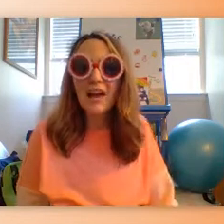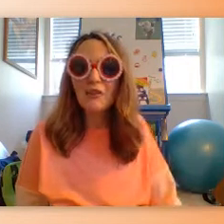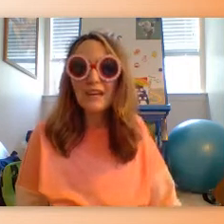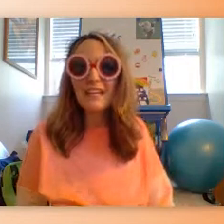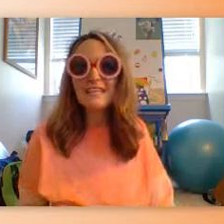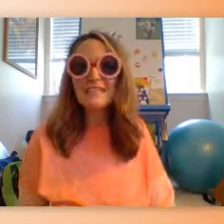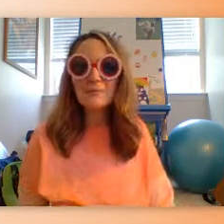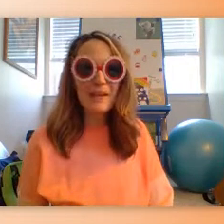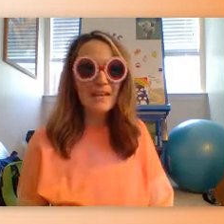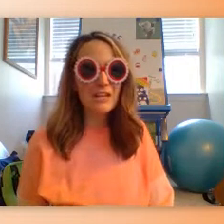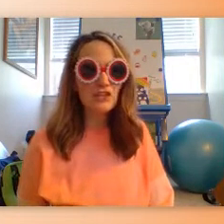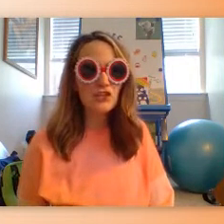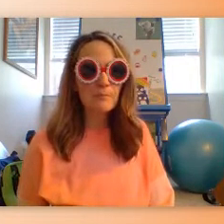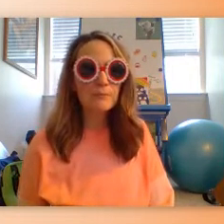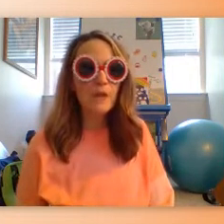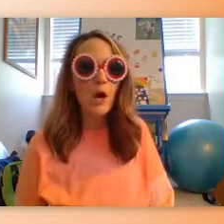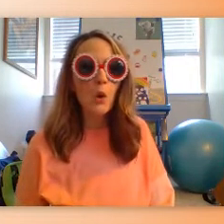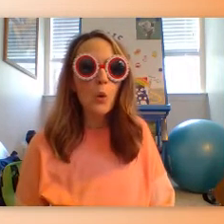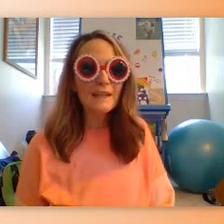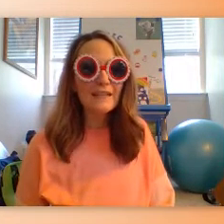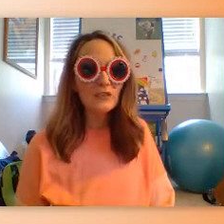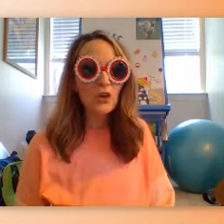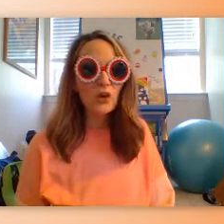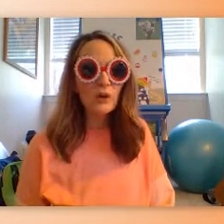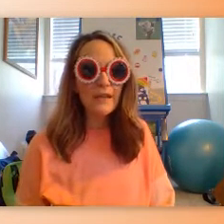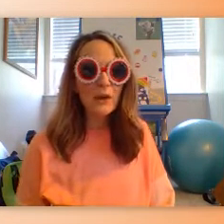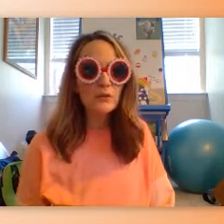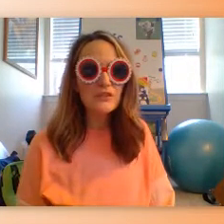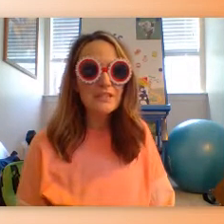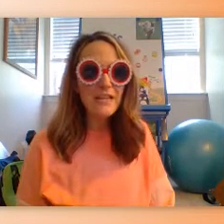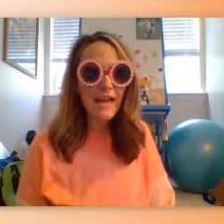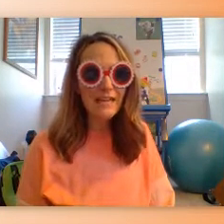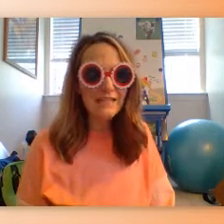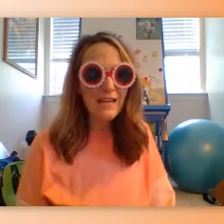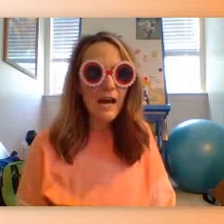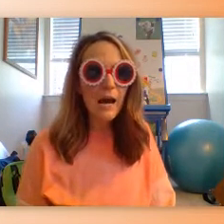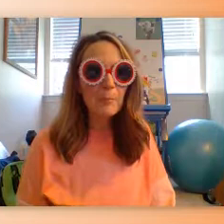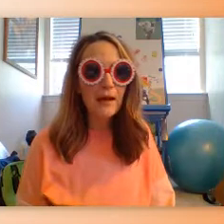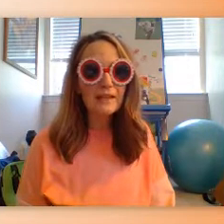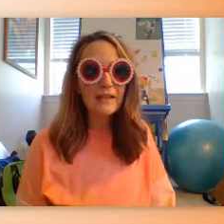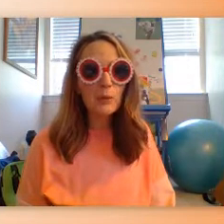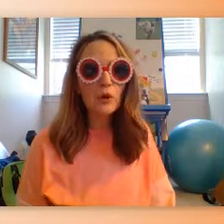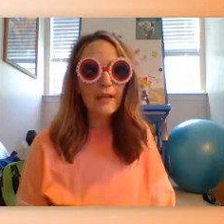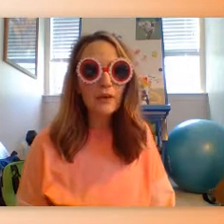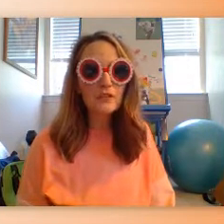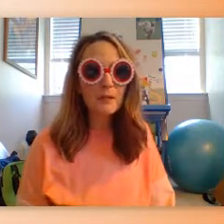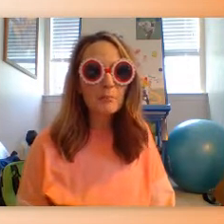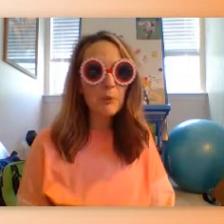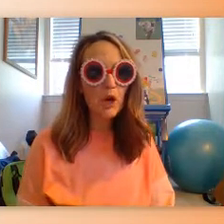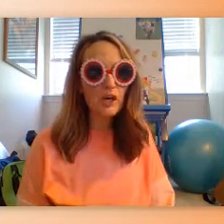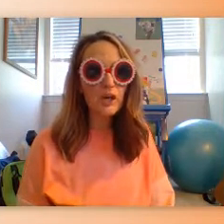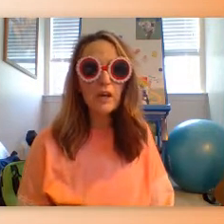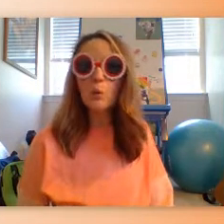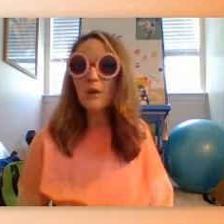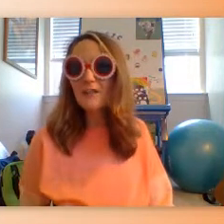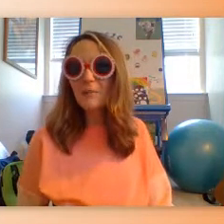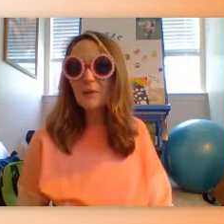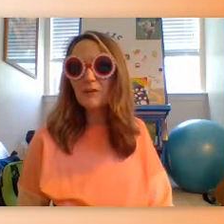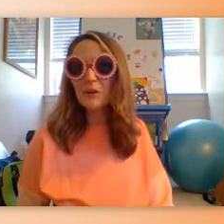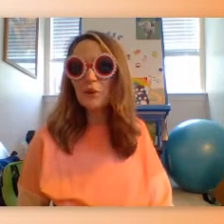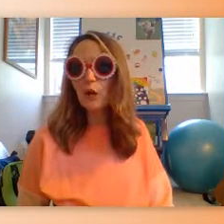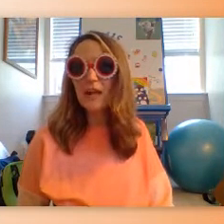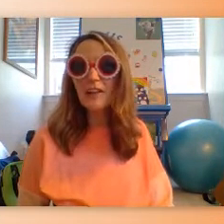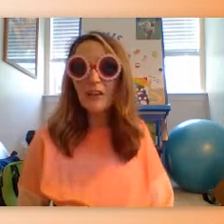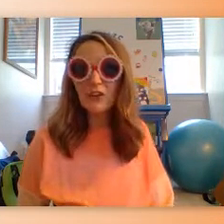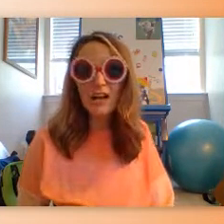about counting in Spanish. Juanito Counts to 10, a bilingual counting book. Wouldn't that